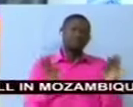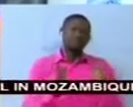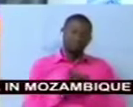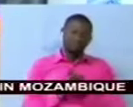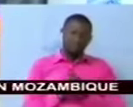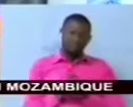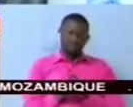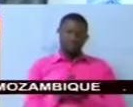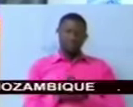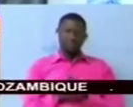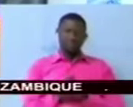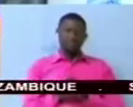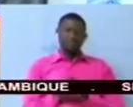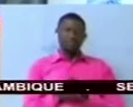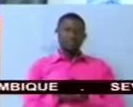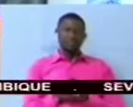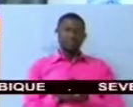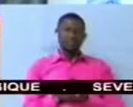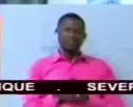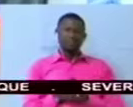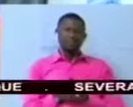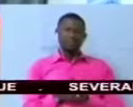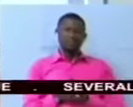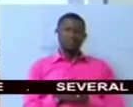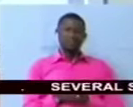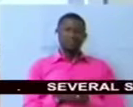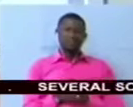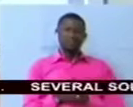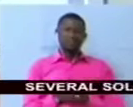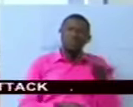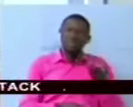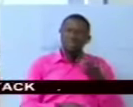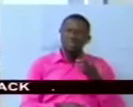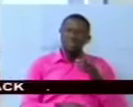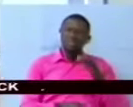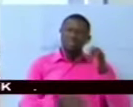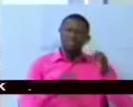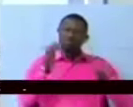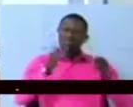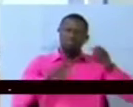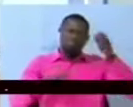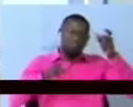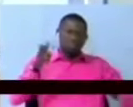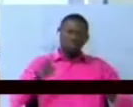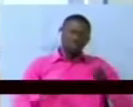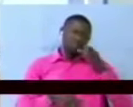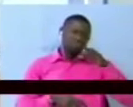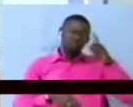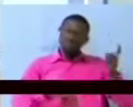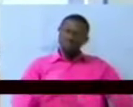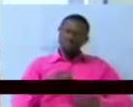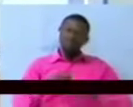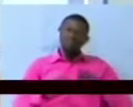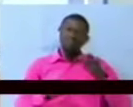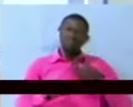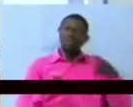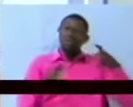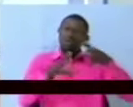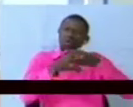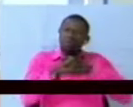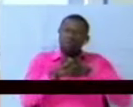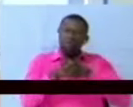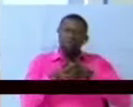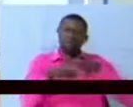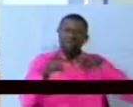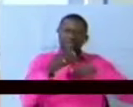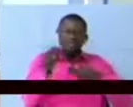Tell us in very simple terms by the case for conspiracy to traffic in drugs. Wax ñu rek ci anam yu